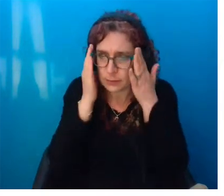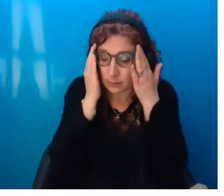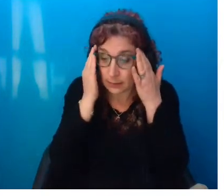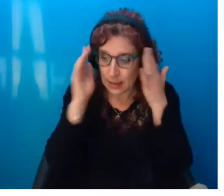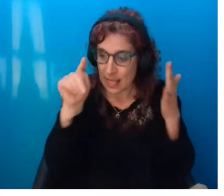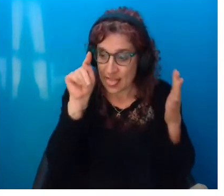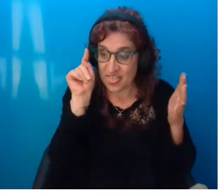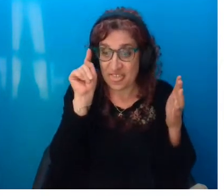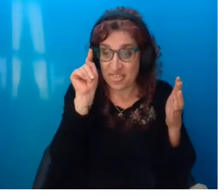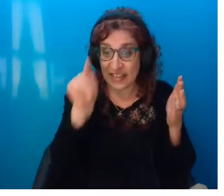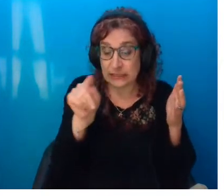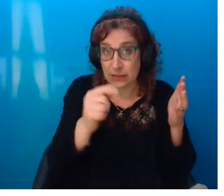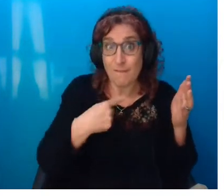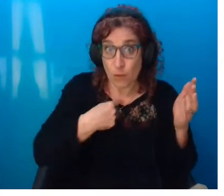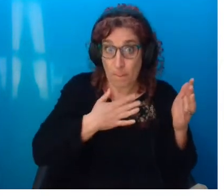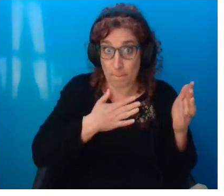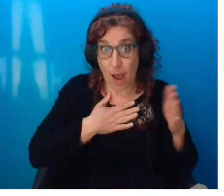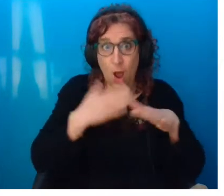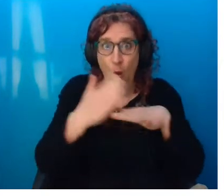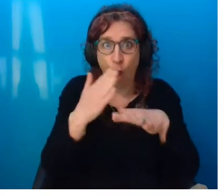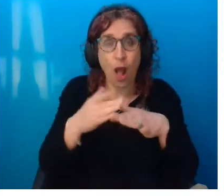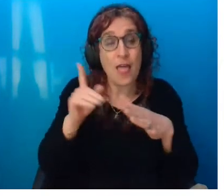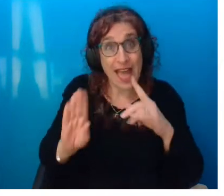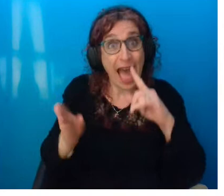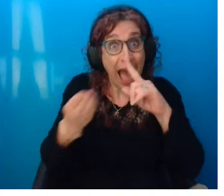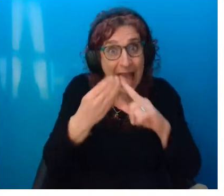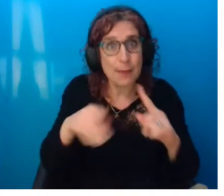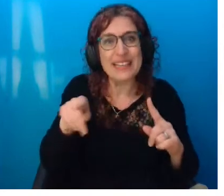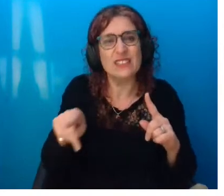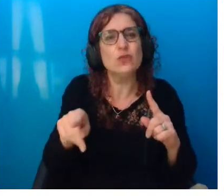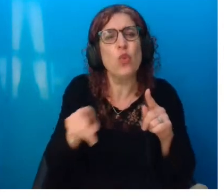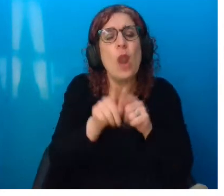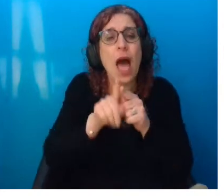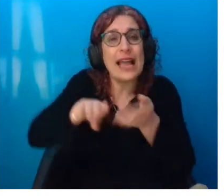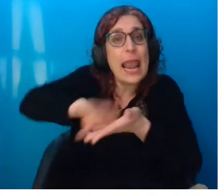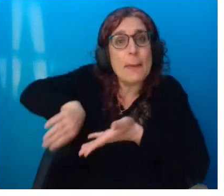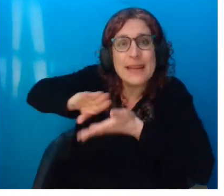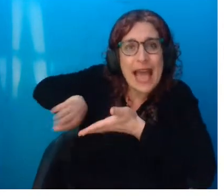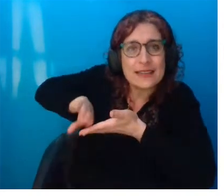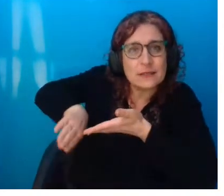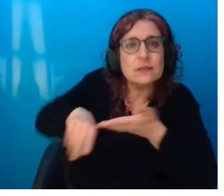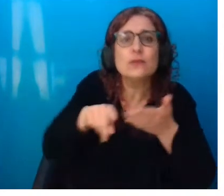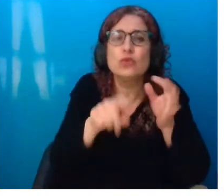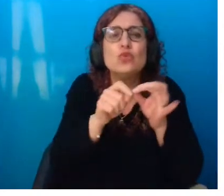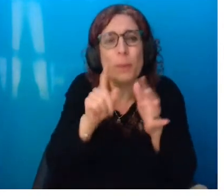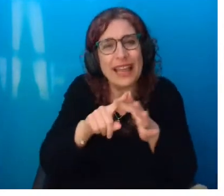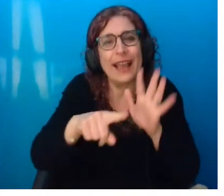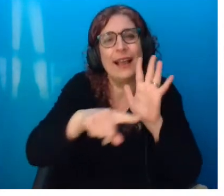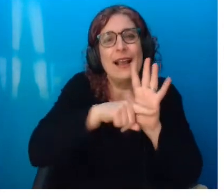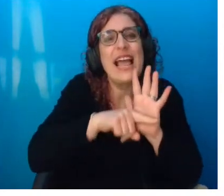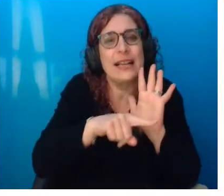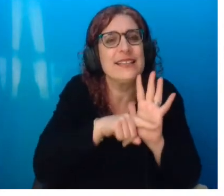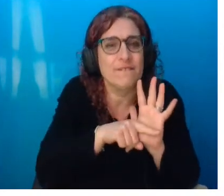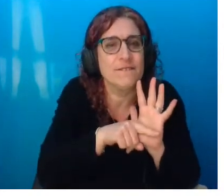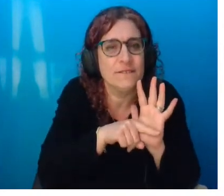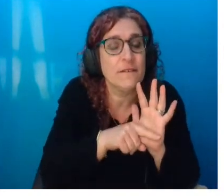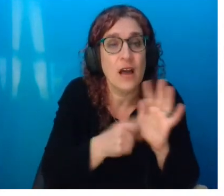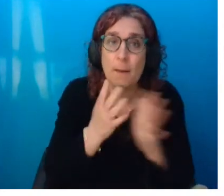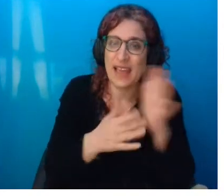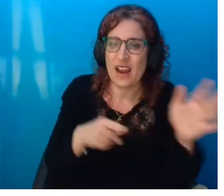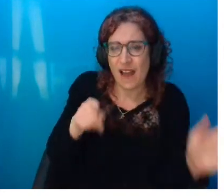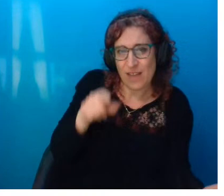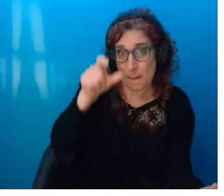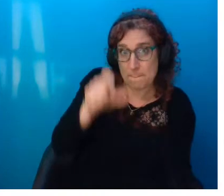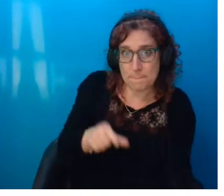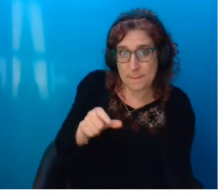my practice, are designed to be negative. So it may be used to rule out allergies. You may have a patient who's actually got